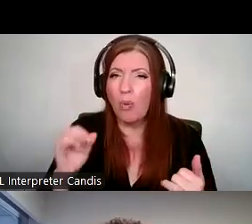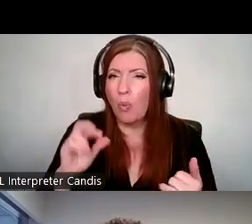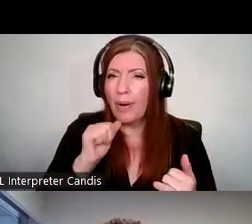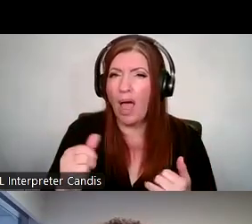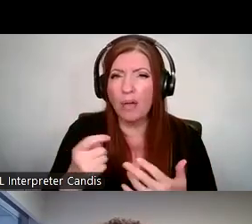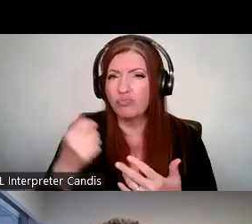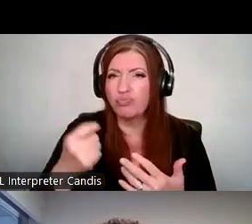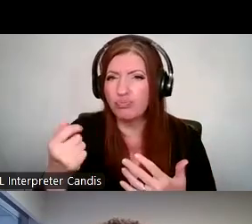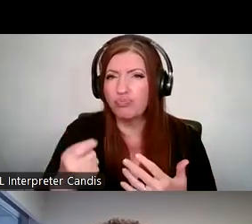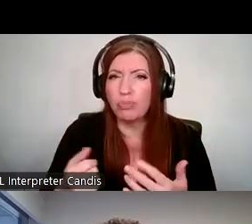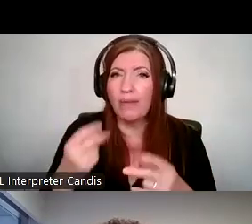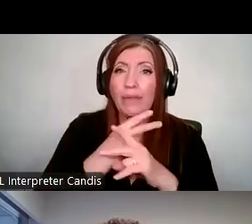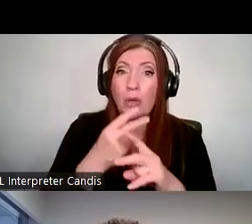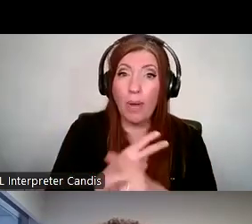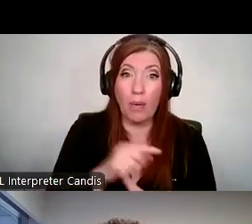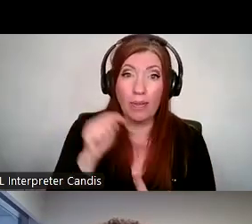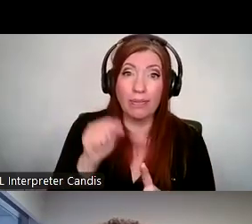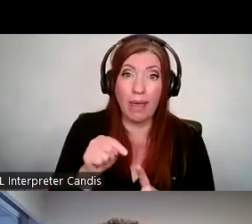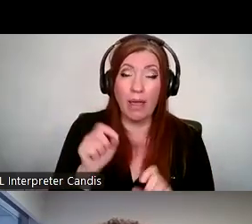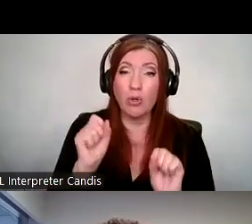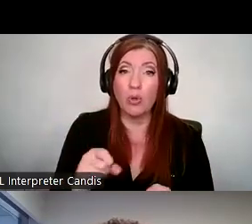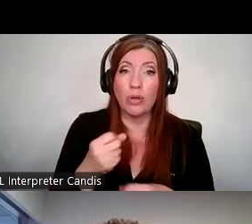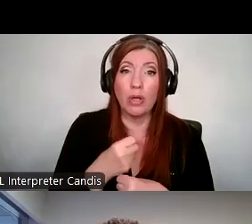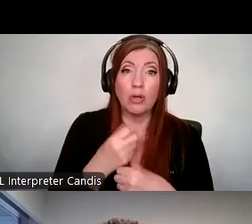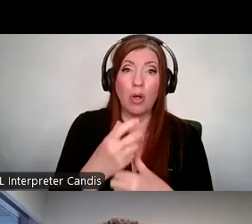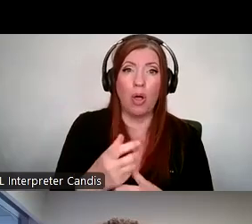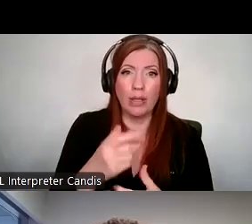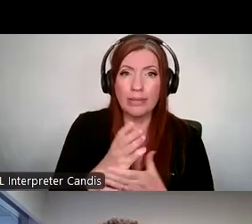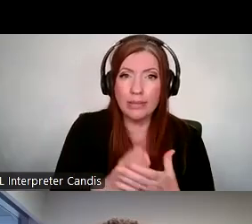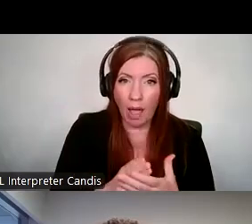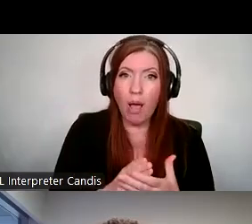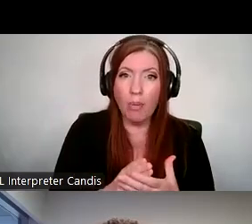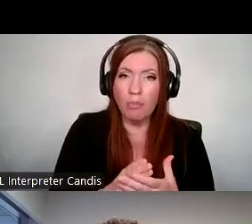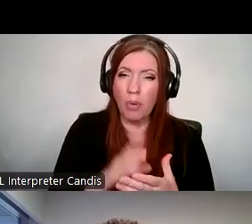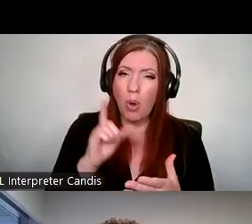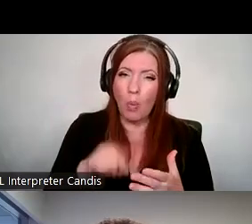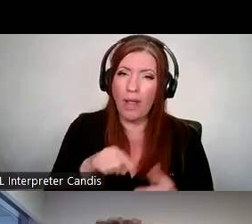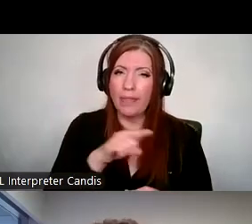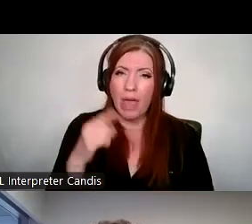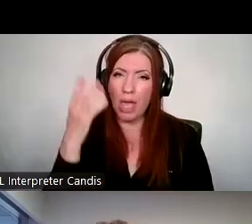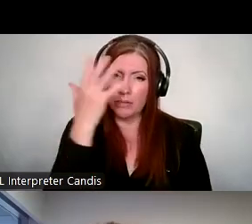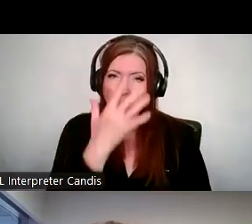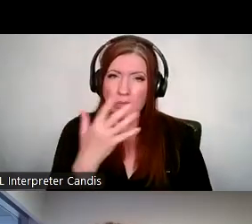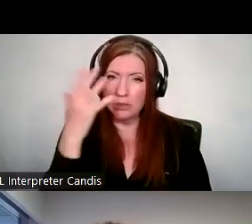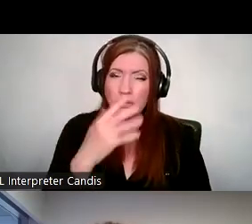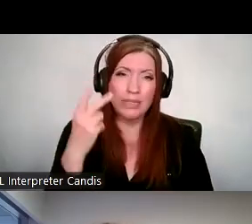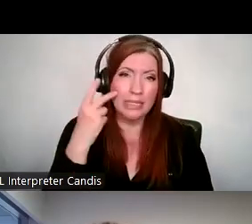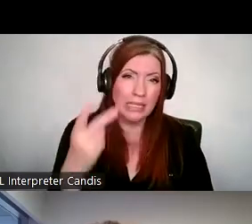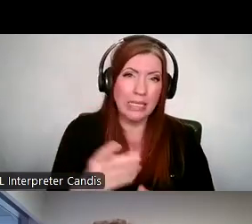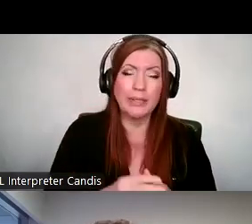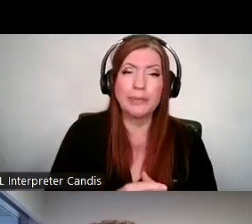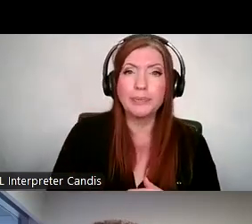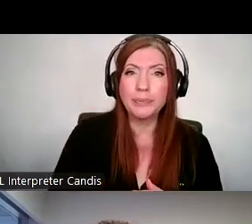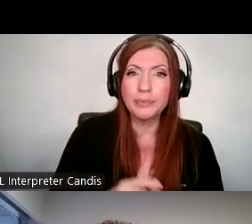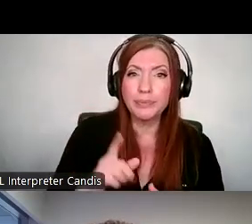and evaluate to determine if that's maybe contributing to some of the presentation. The other thing is, like I said,